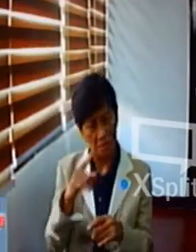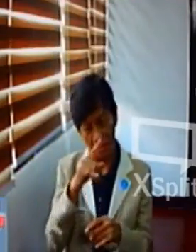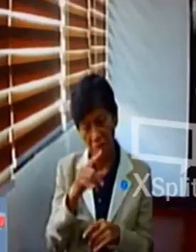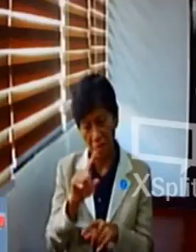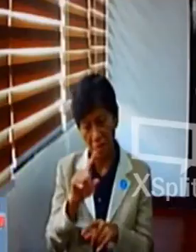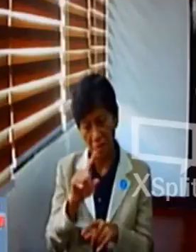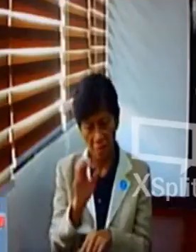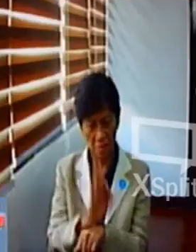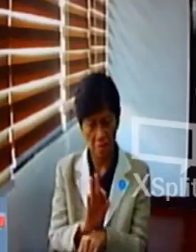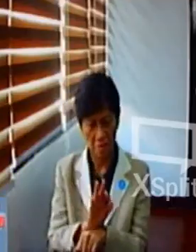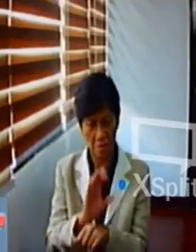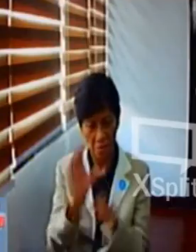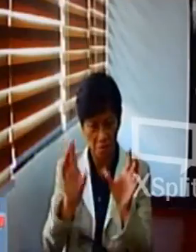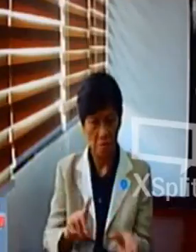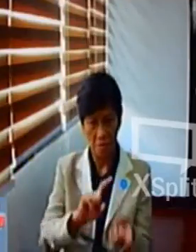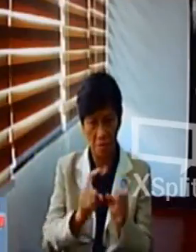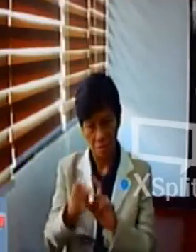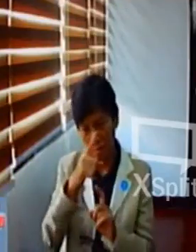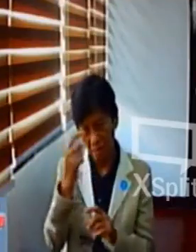as predicted.